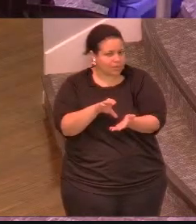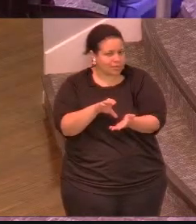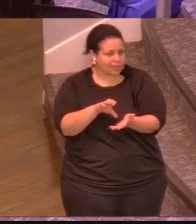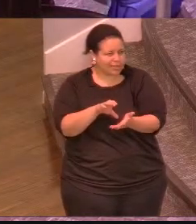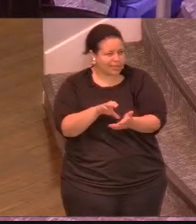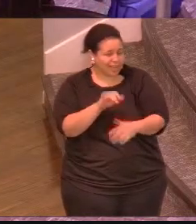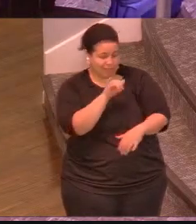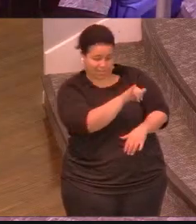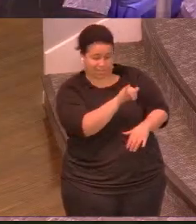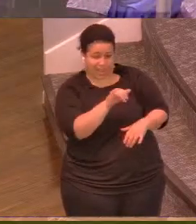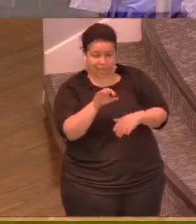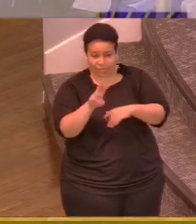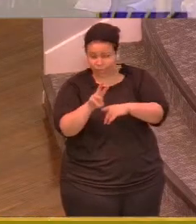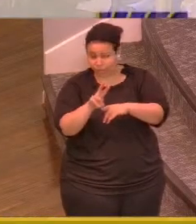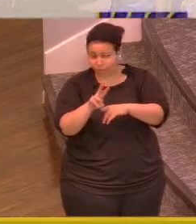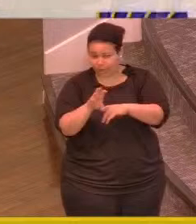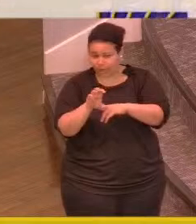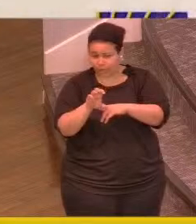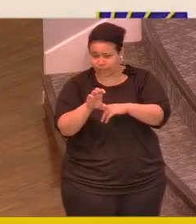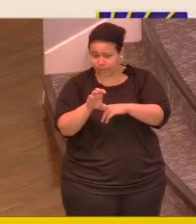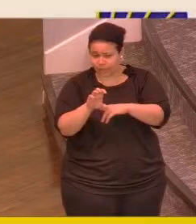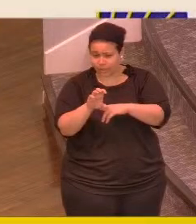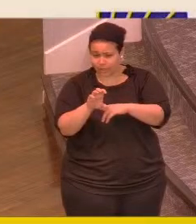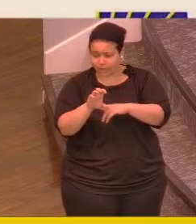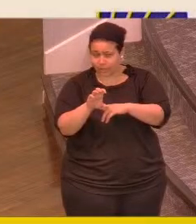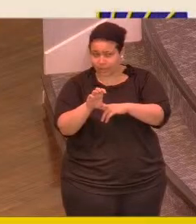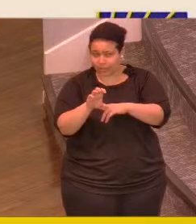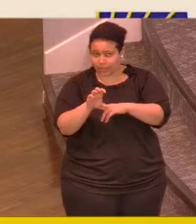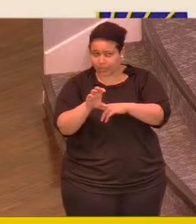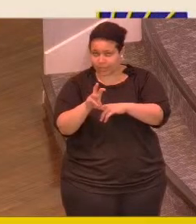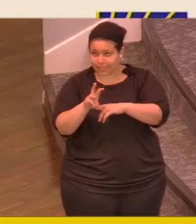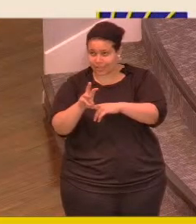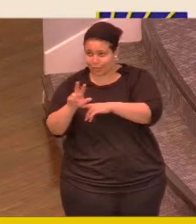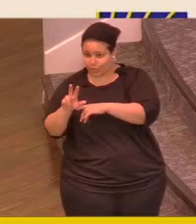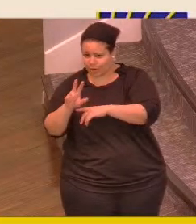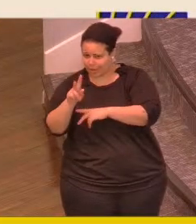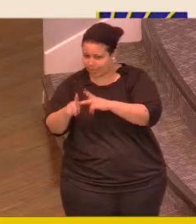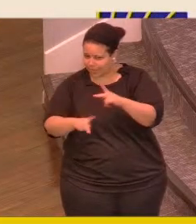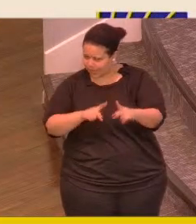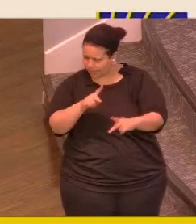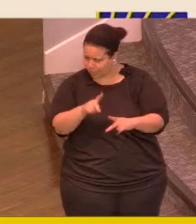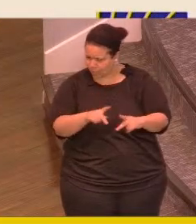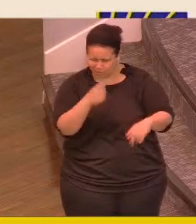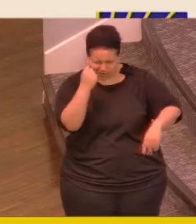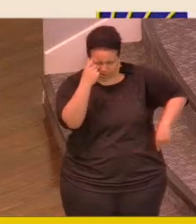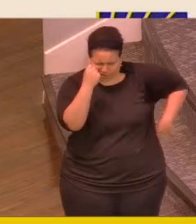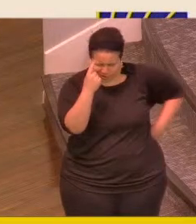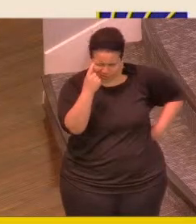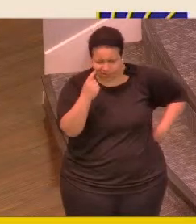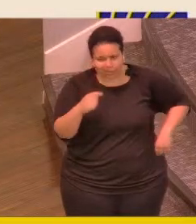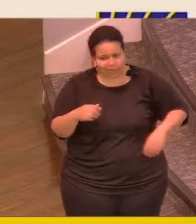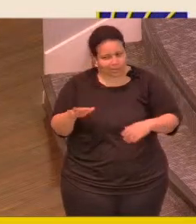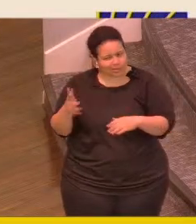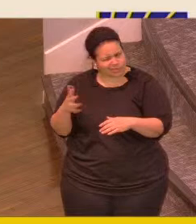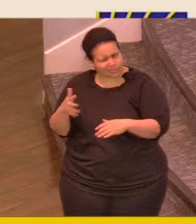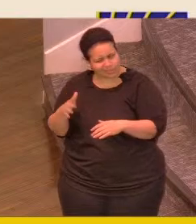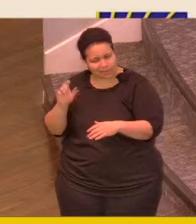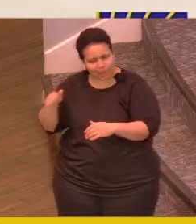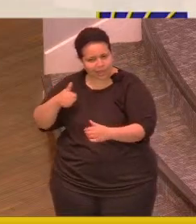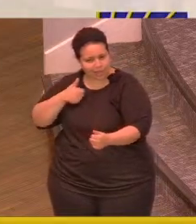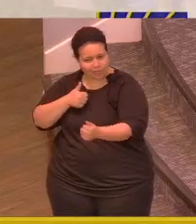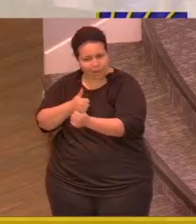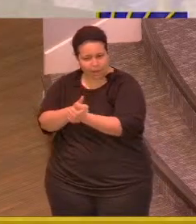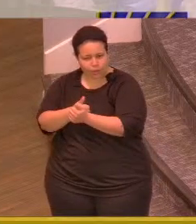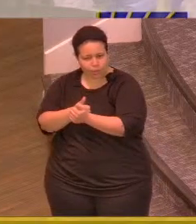that 363 people. Does that make sense? A little bit, but I can follow up with specific questions Okay.